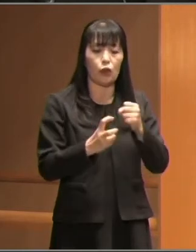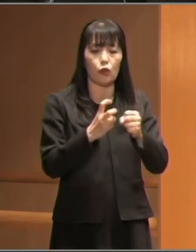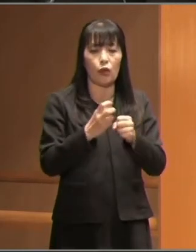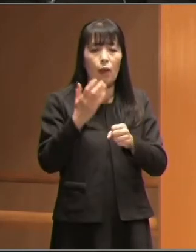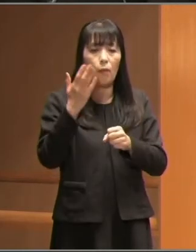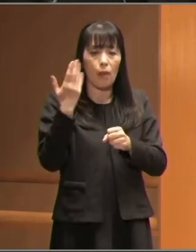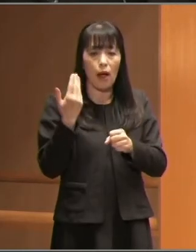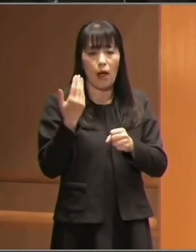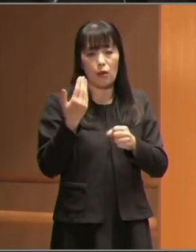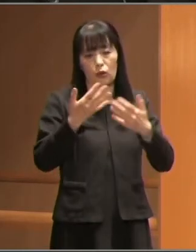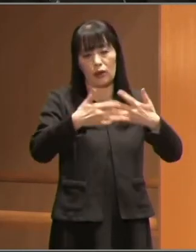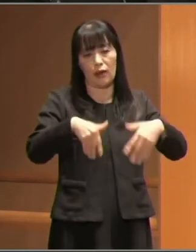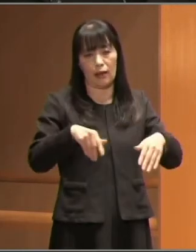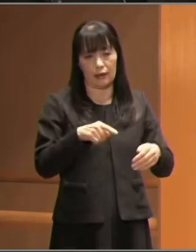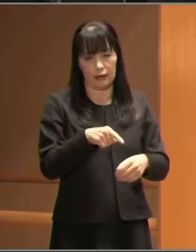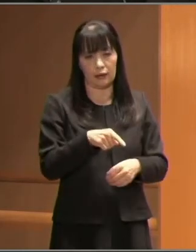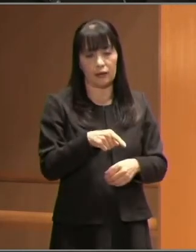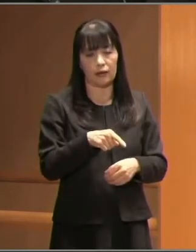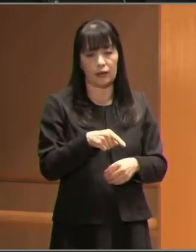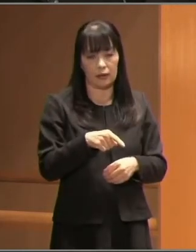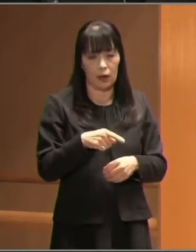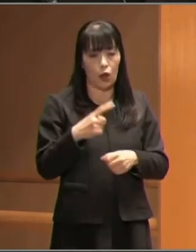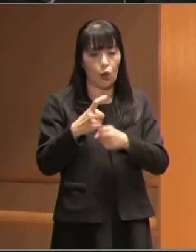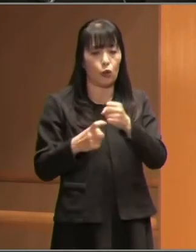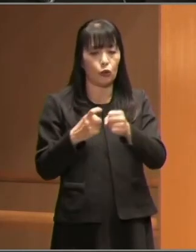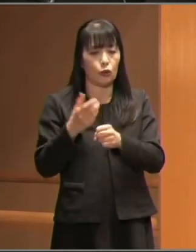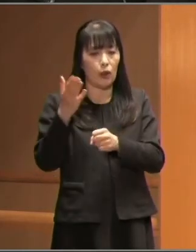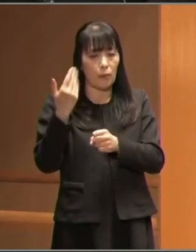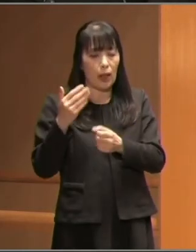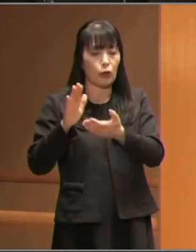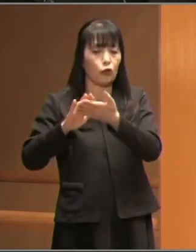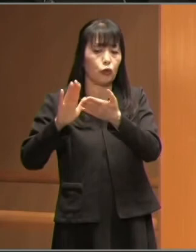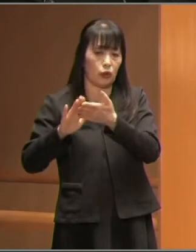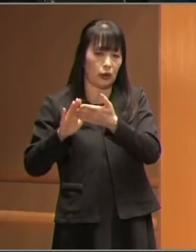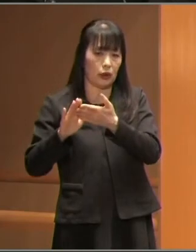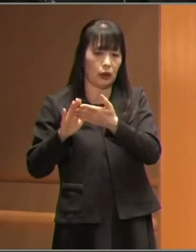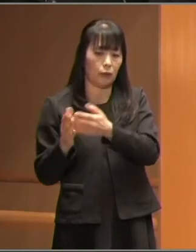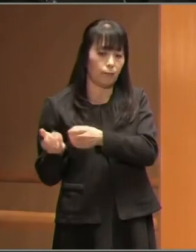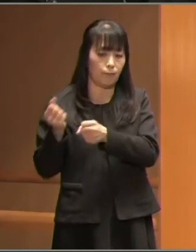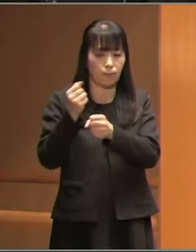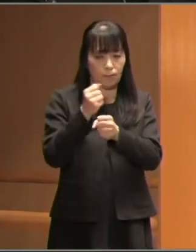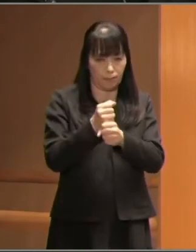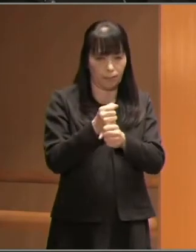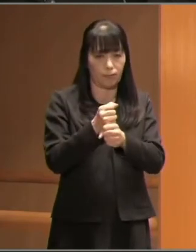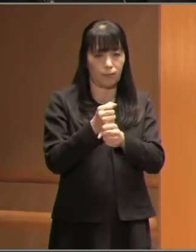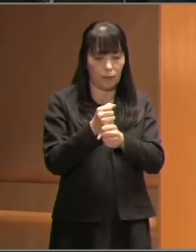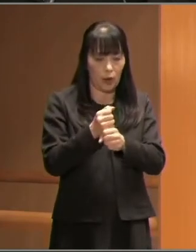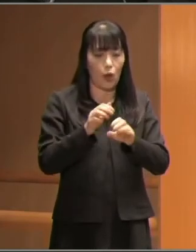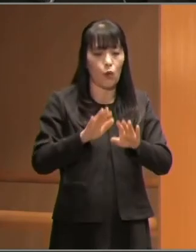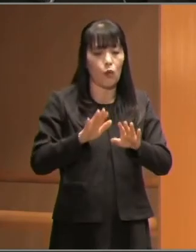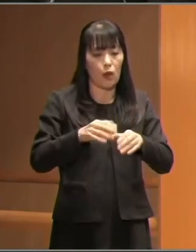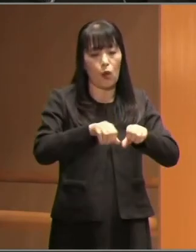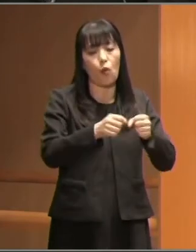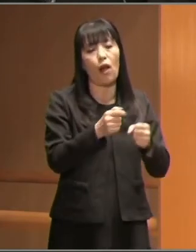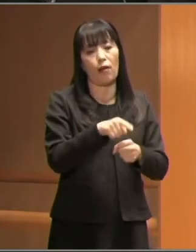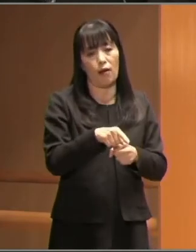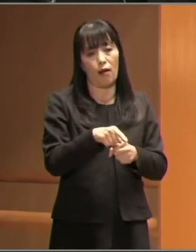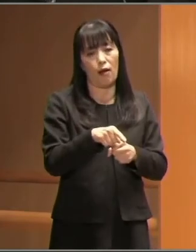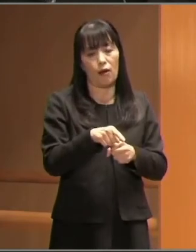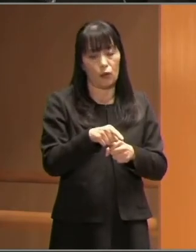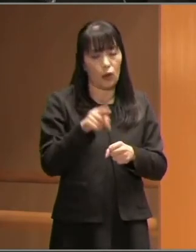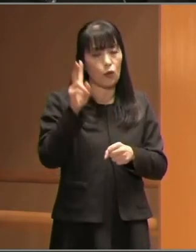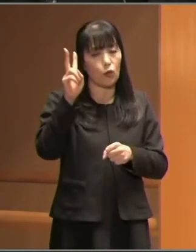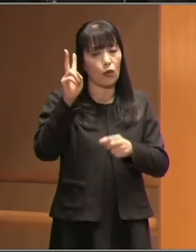20 years ago, if it's an equipment that was introduced 20 years ago and then it went through a repair 10 years ago, but